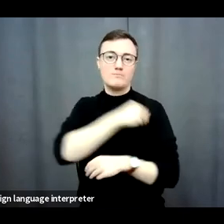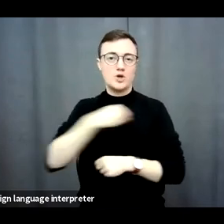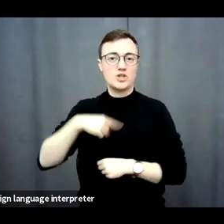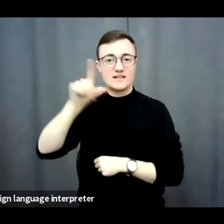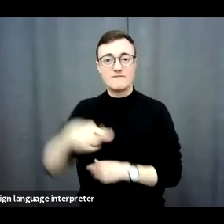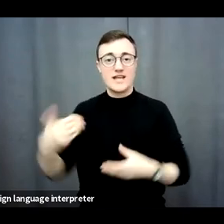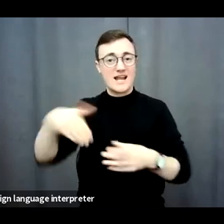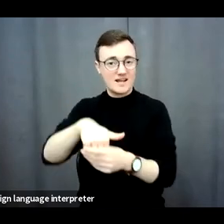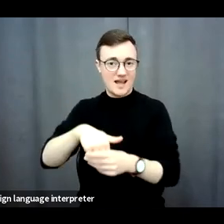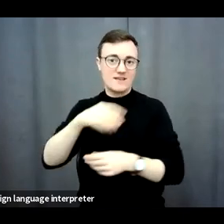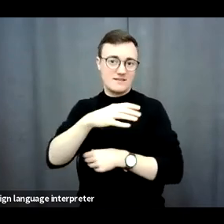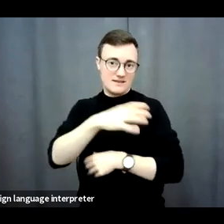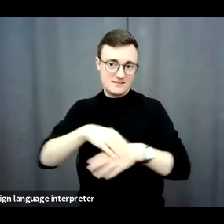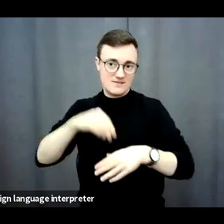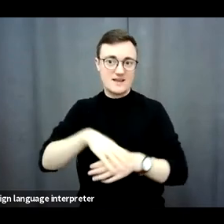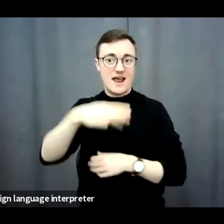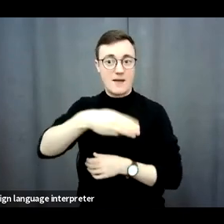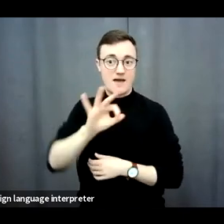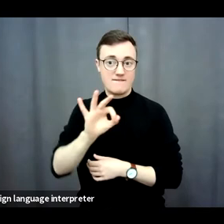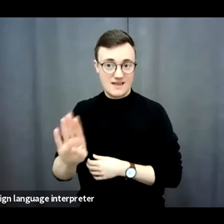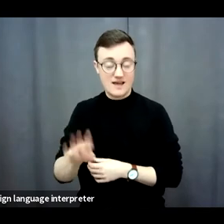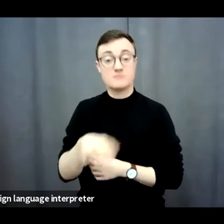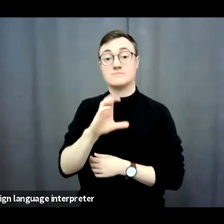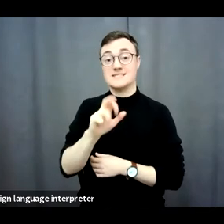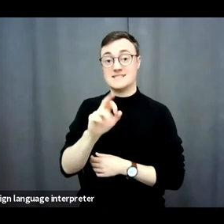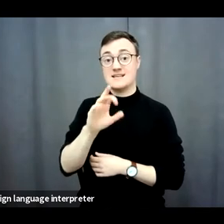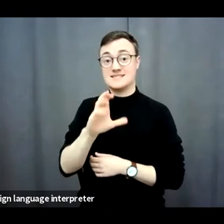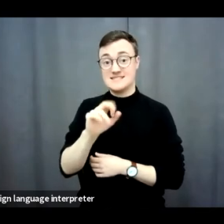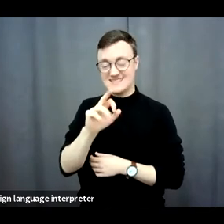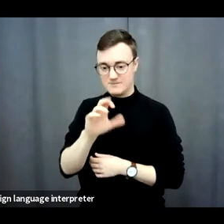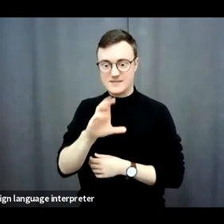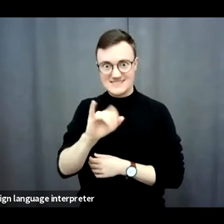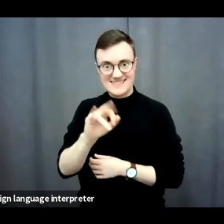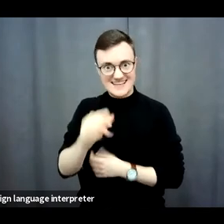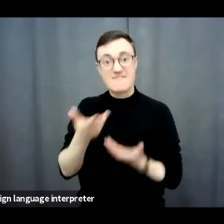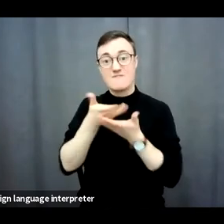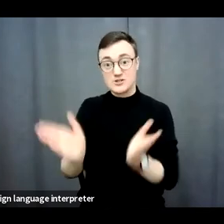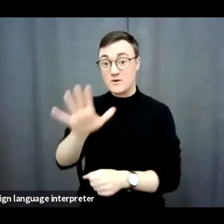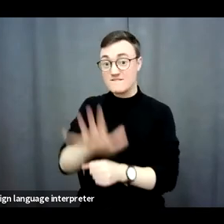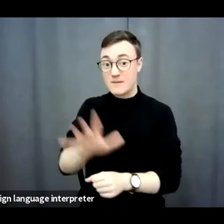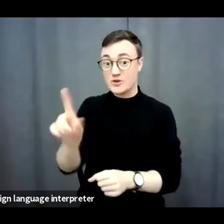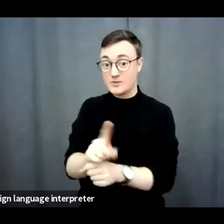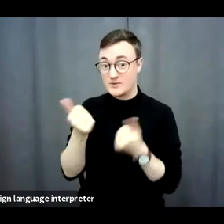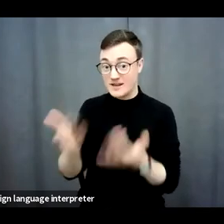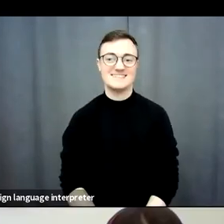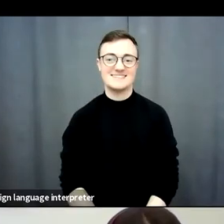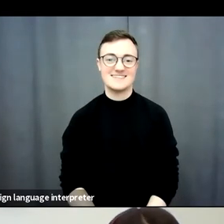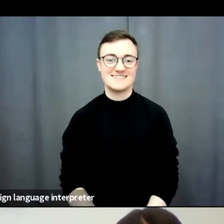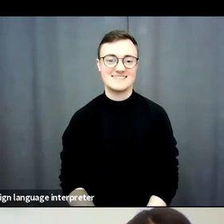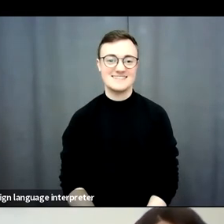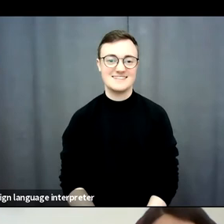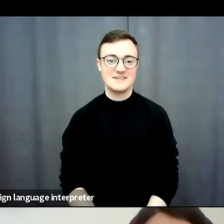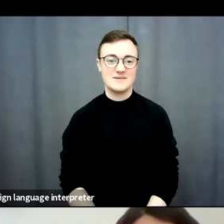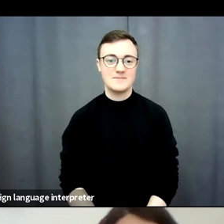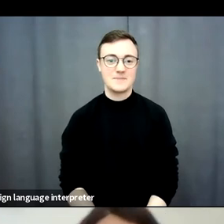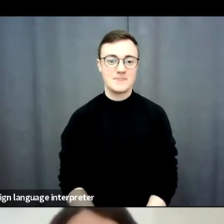in Sweden. And Siri, you have 15 minutes. Thank you, Charlotte. Hi, I'm going to